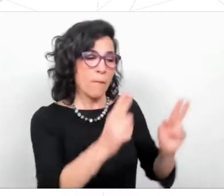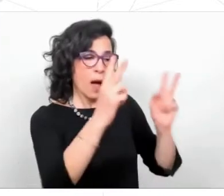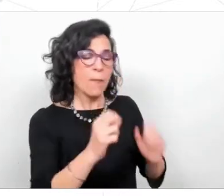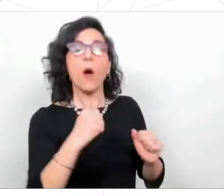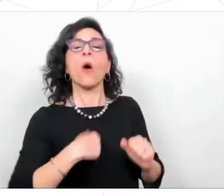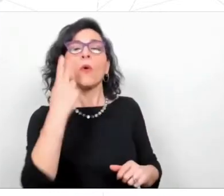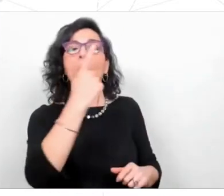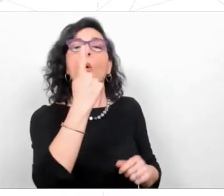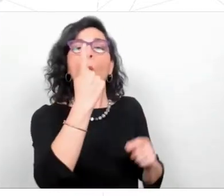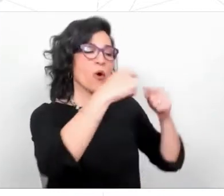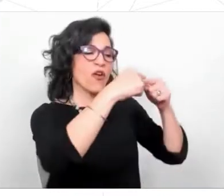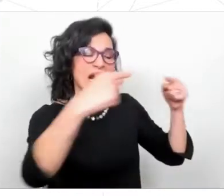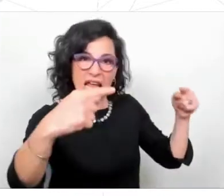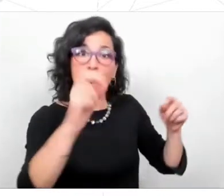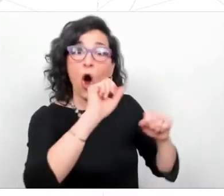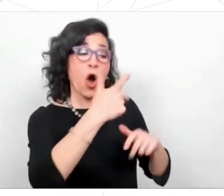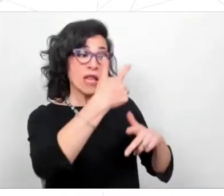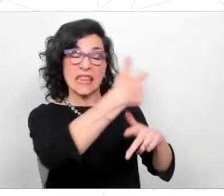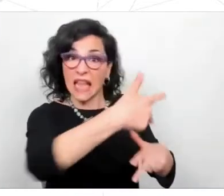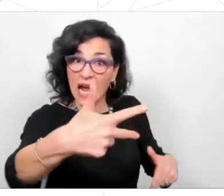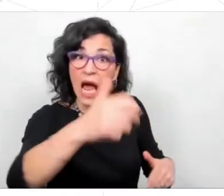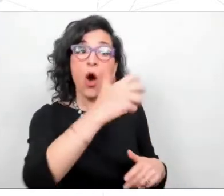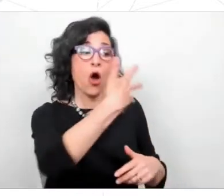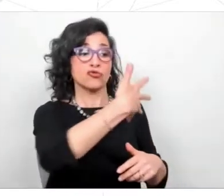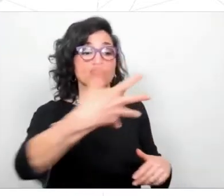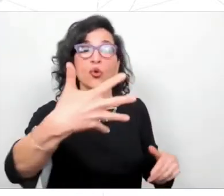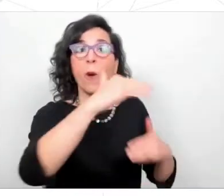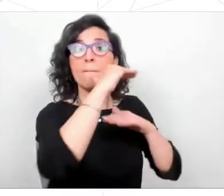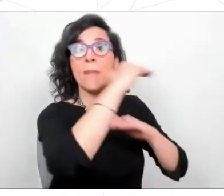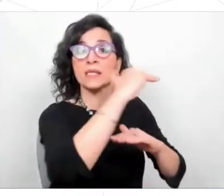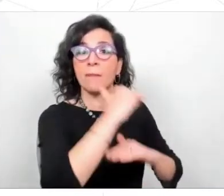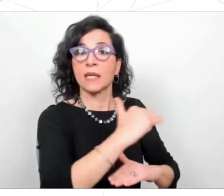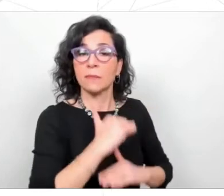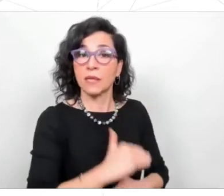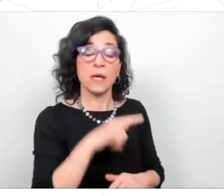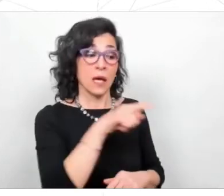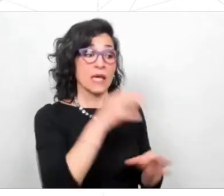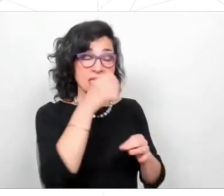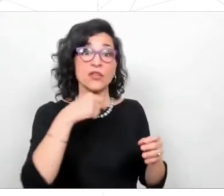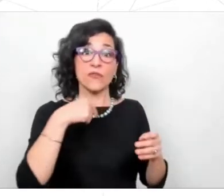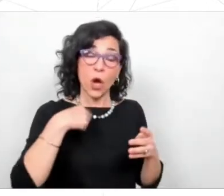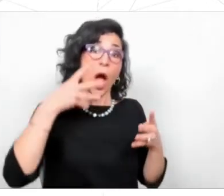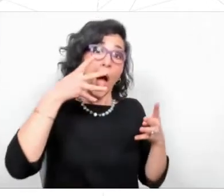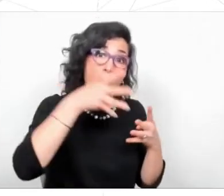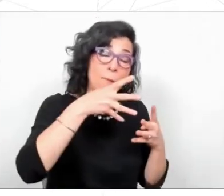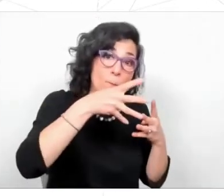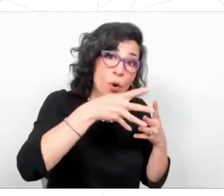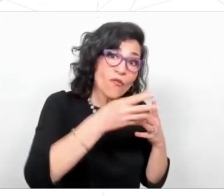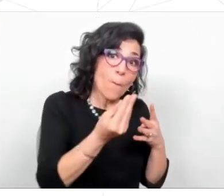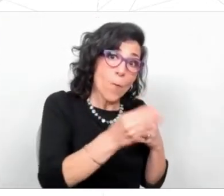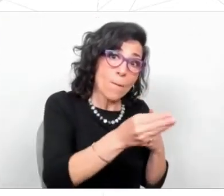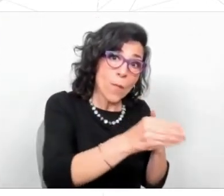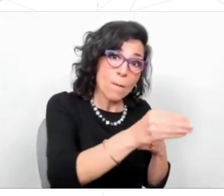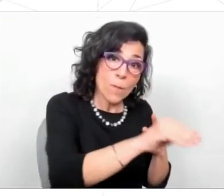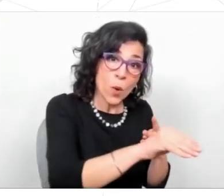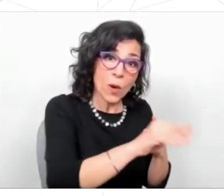we can now look at 5, 3, or even a single line at a time. And that allows us to